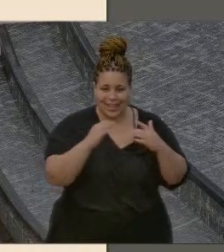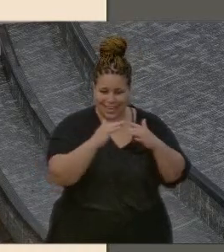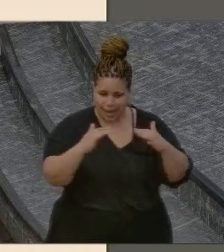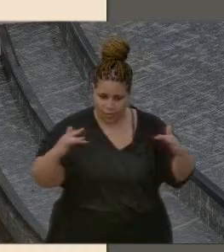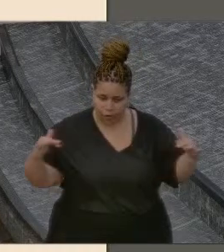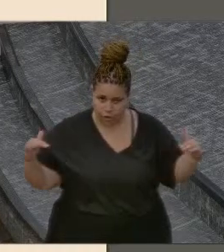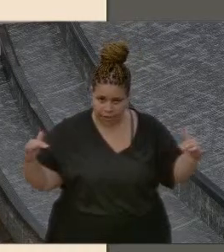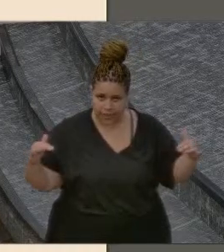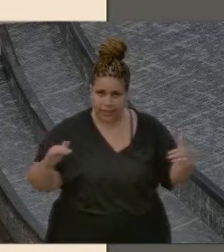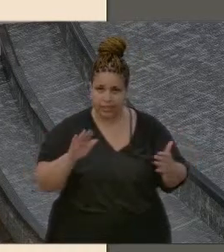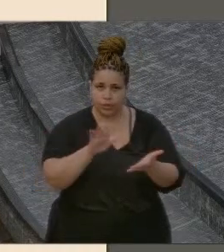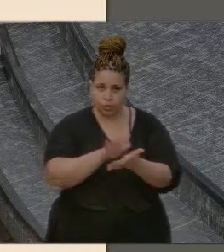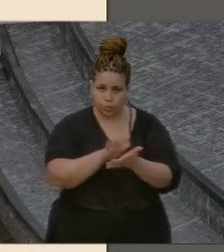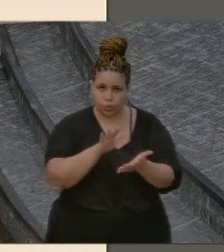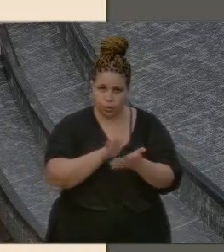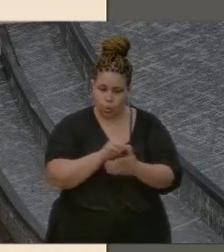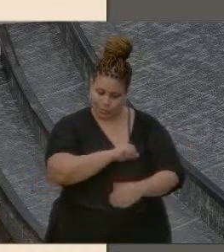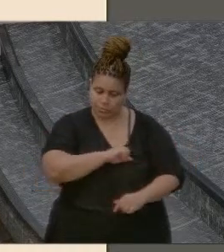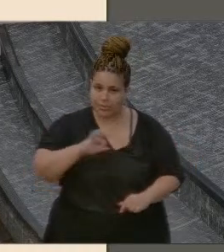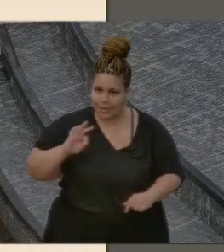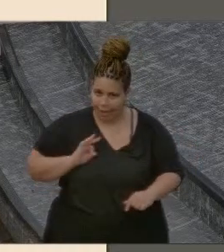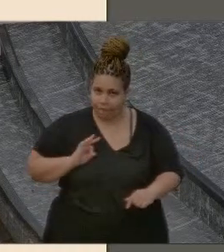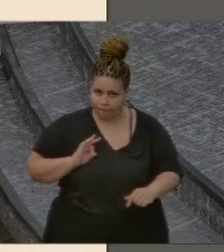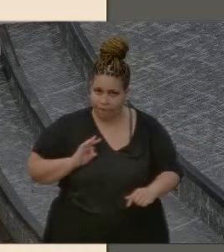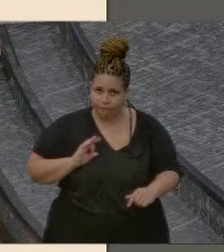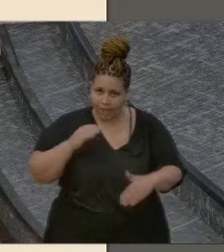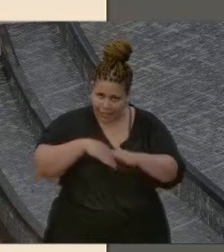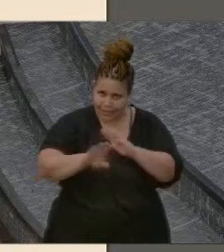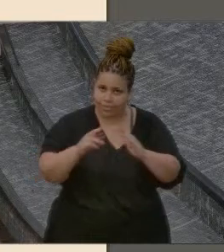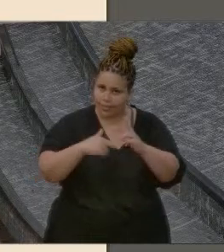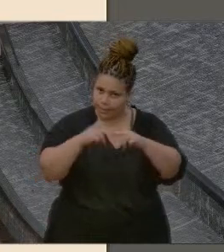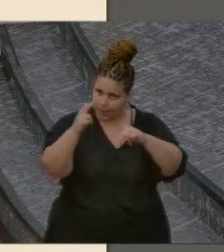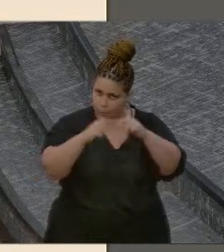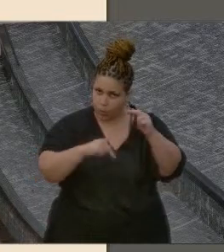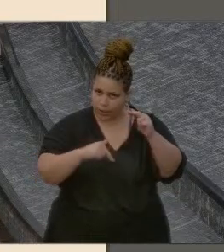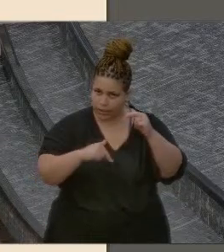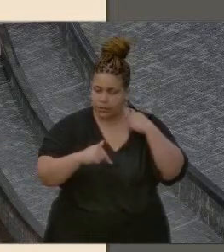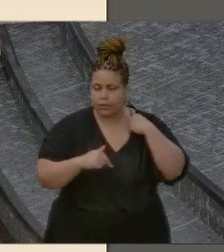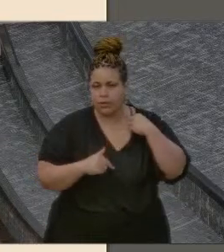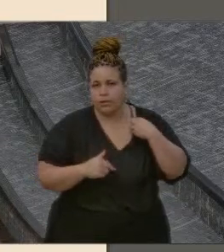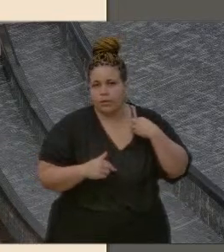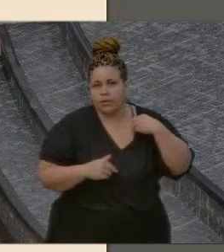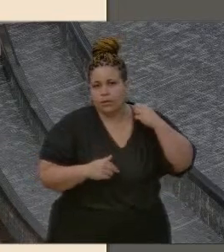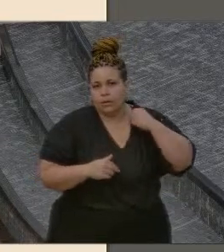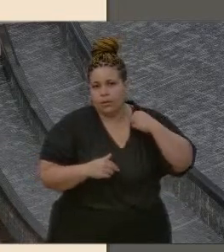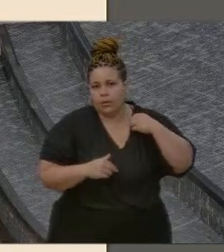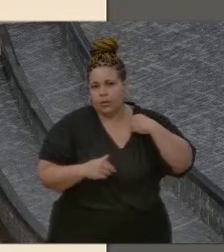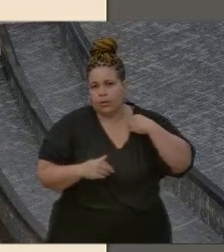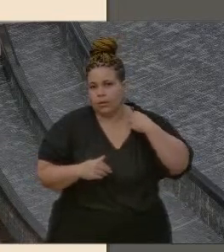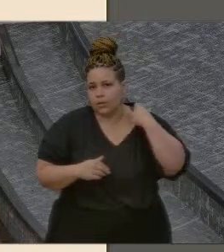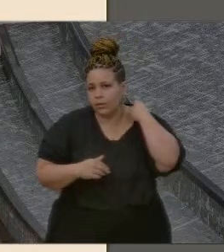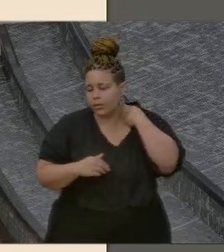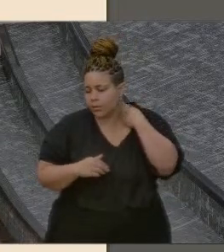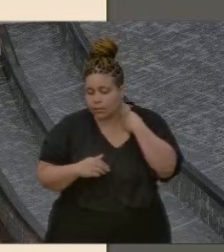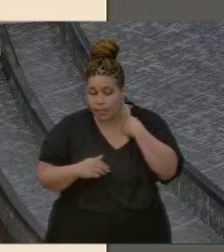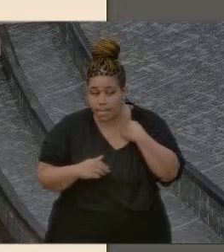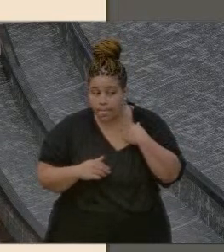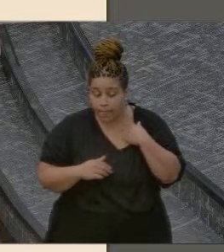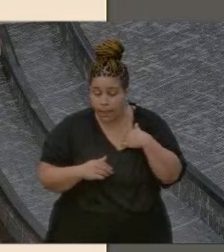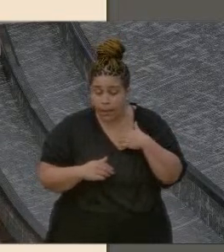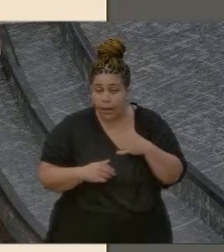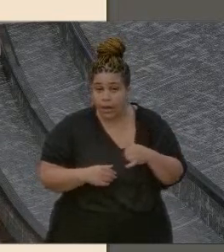well as we recruit those additional folks. The final item on support is